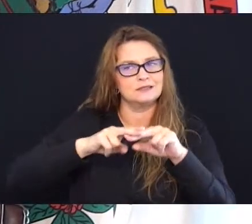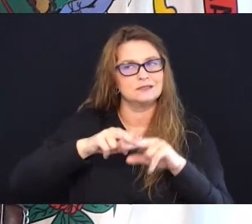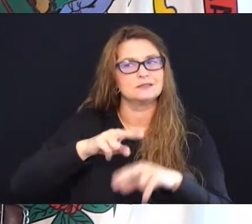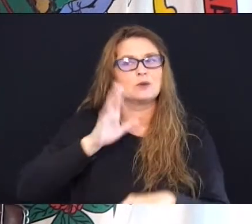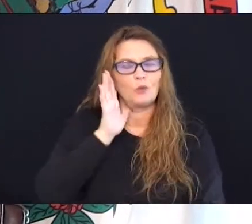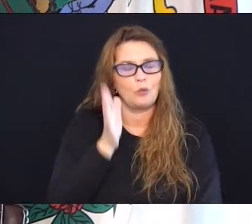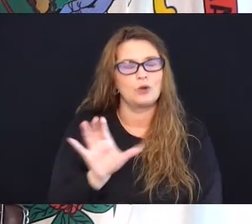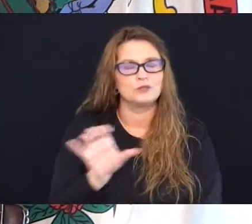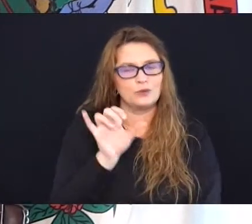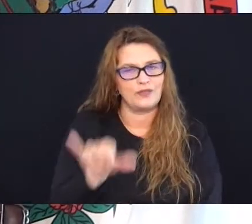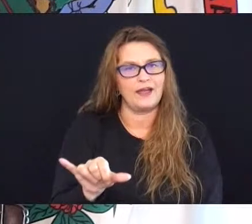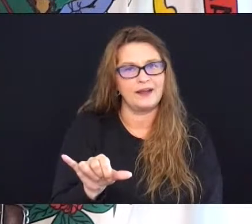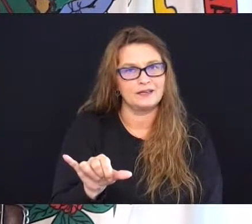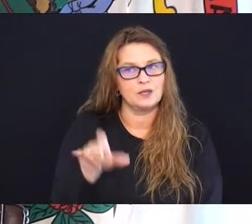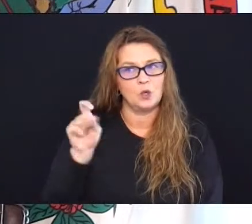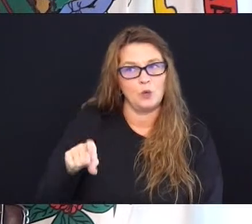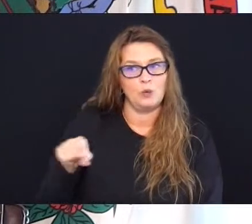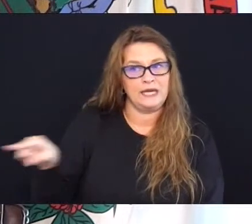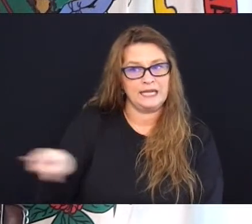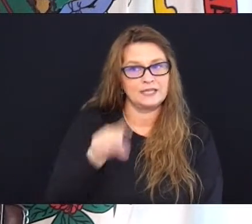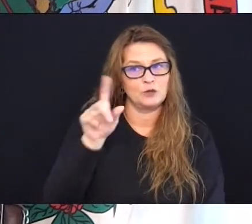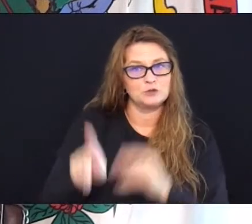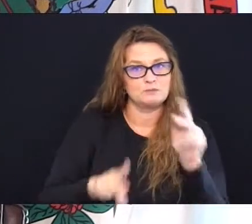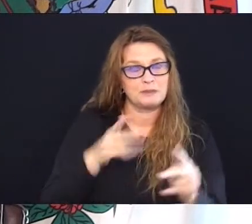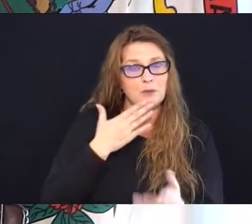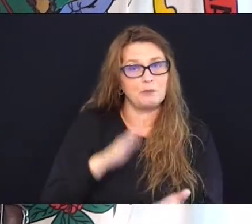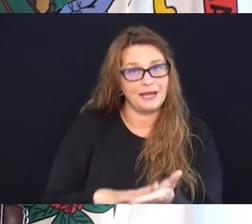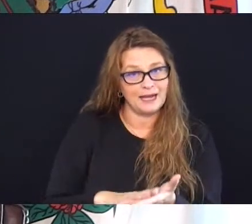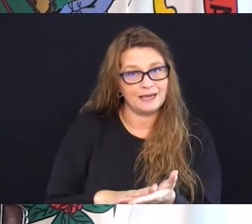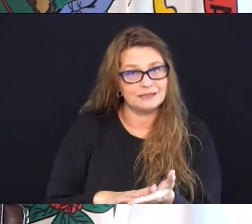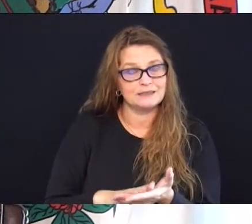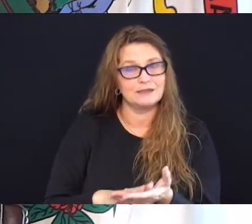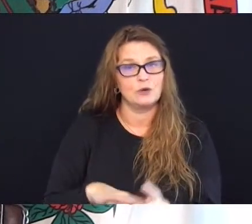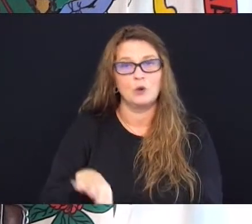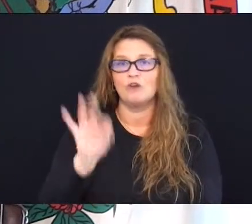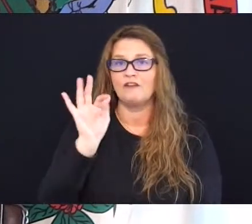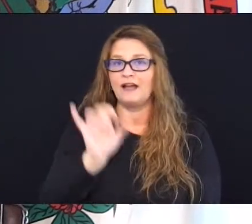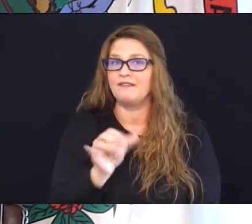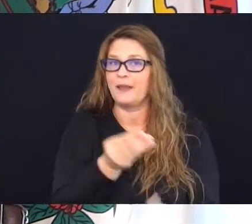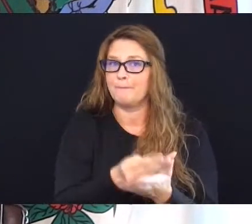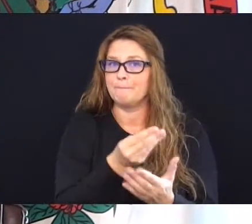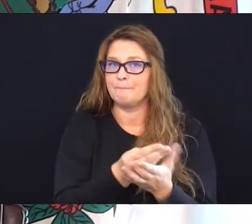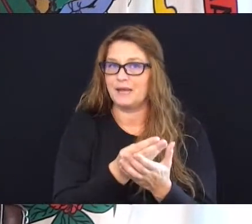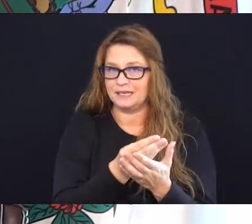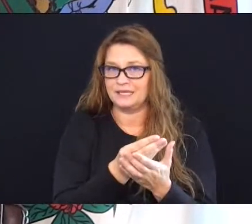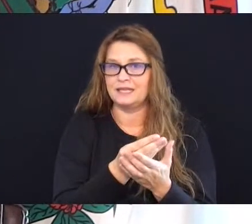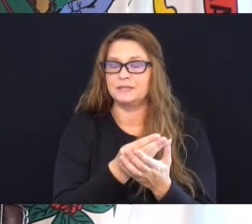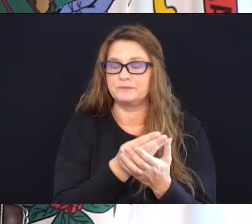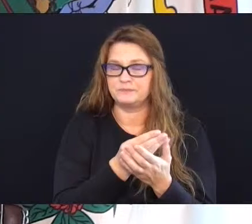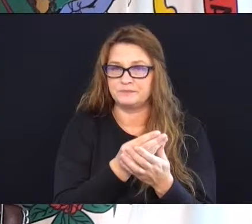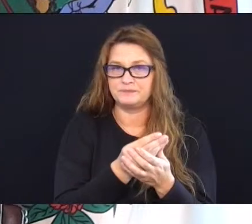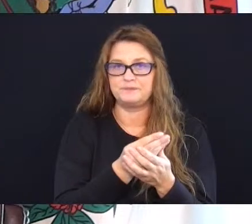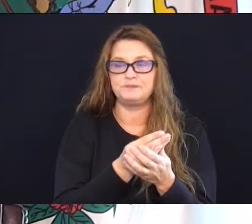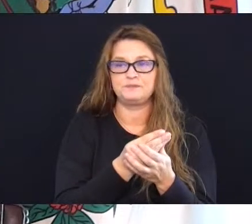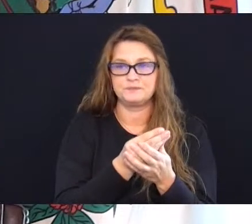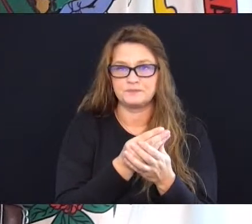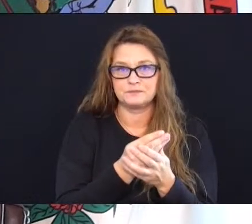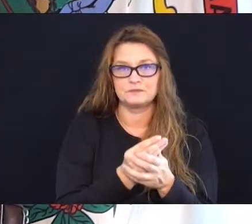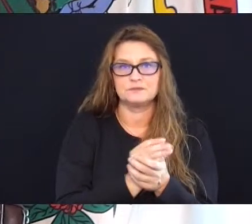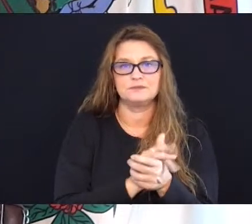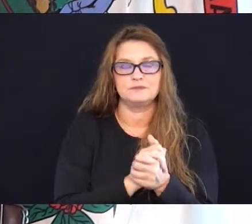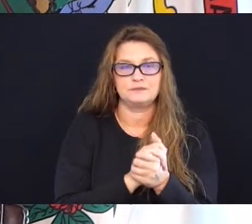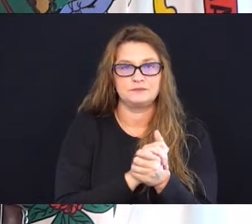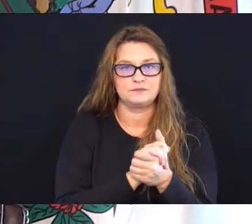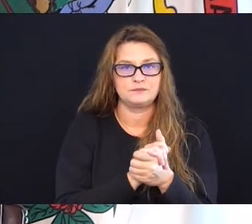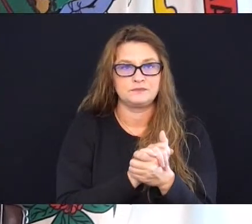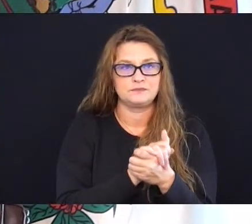that. We need those people very badly. And we will find that money positively guaranteed. Now,